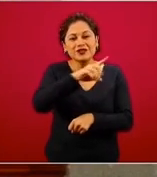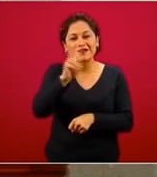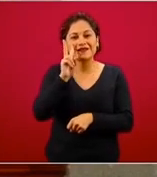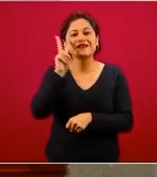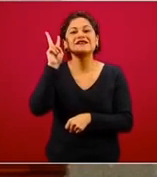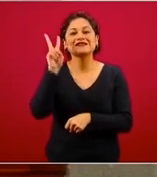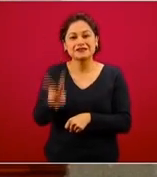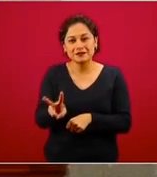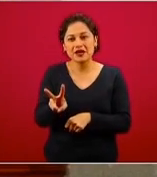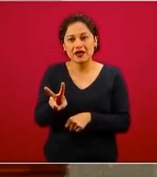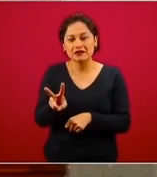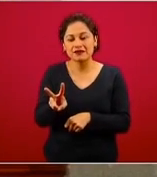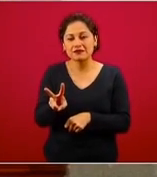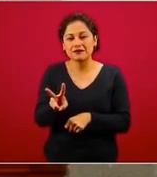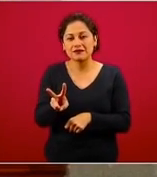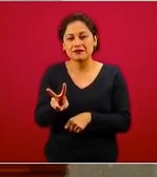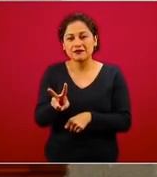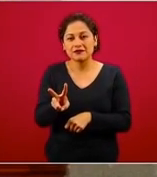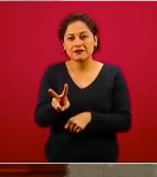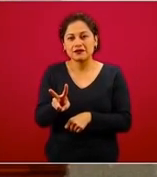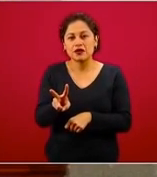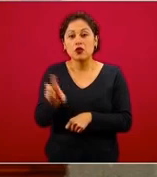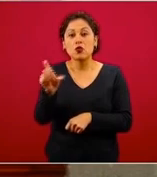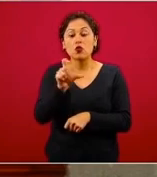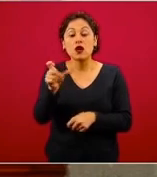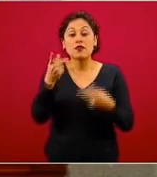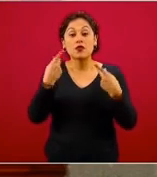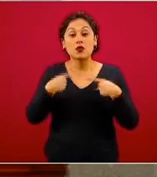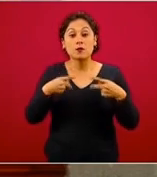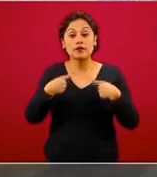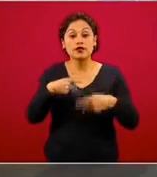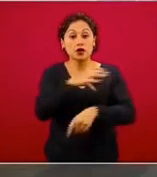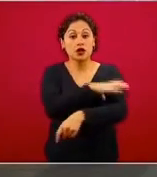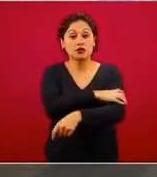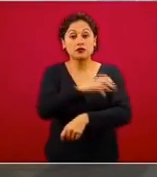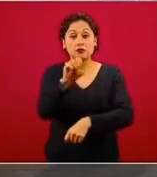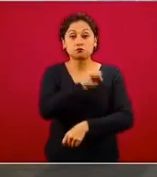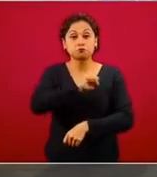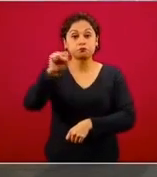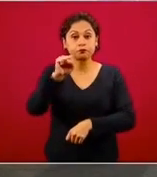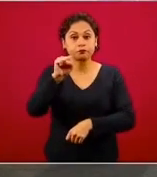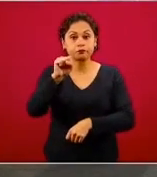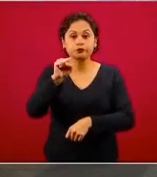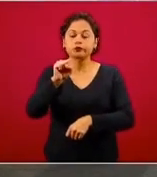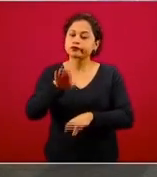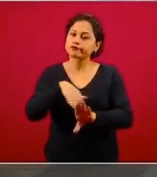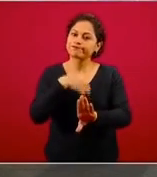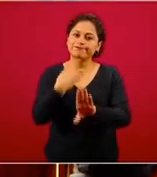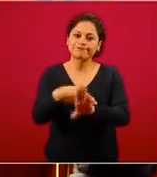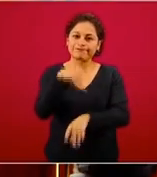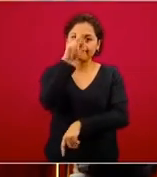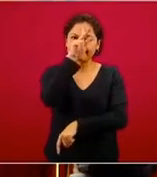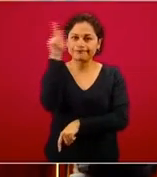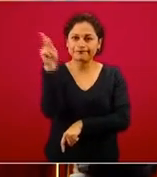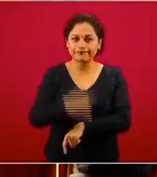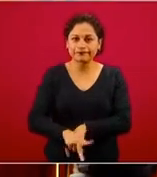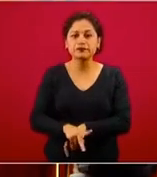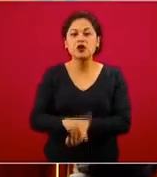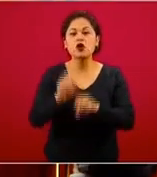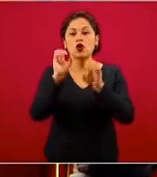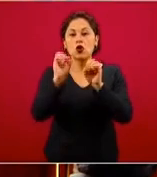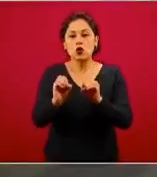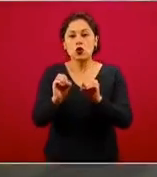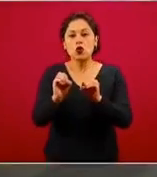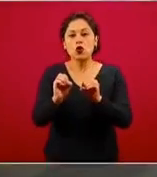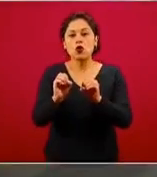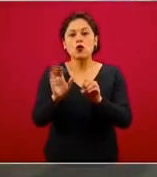se matiza mayormente because it en has los a pacientes que tienen hipertensión o que tienen algo que regulatory ver con function, este and this is receptor, the con esta